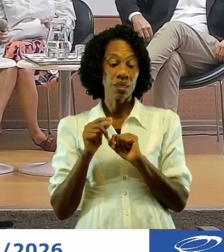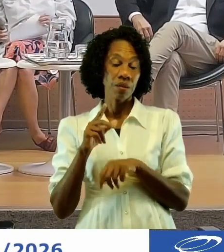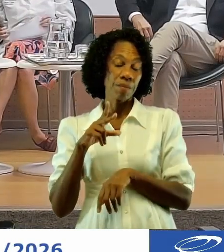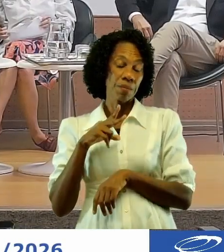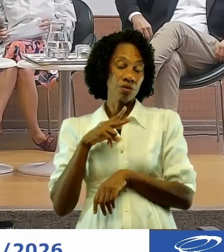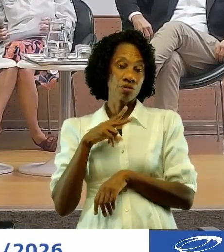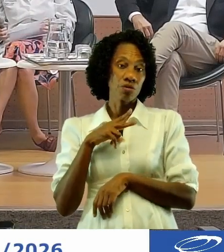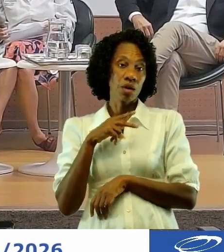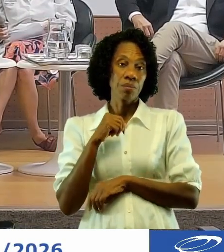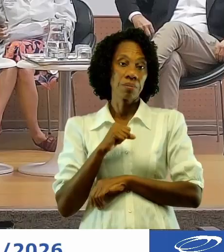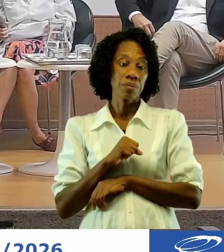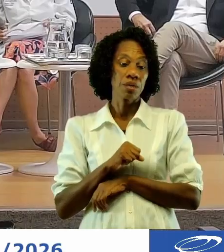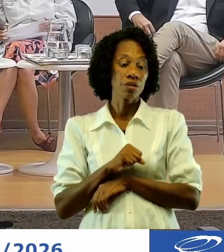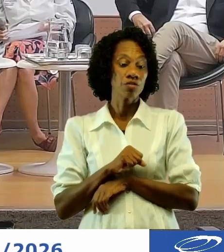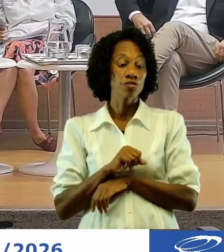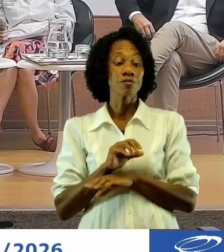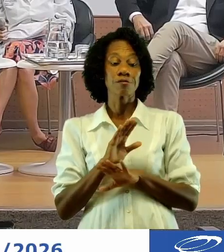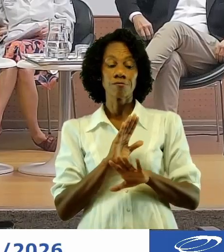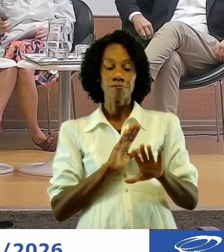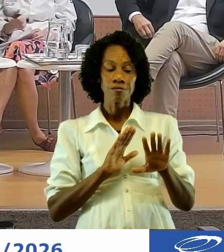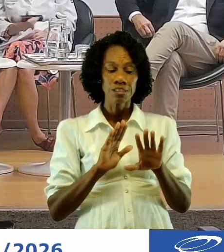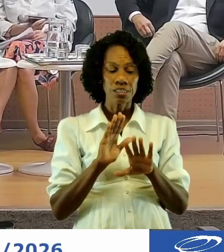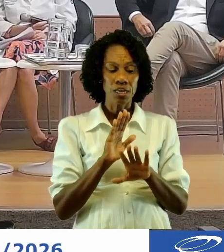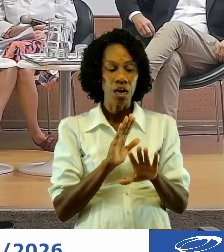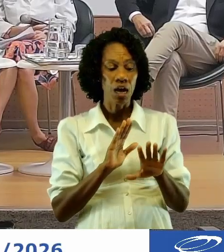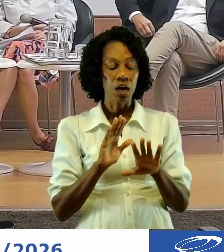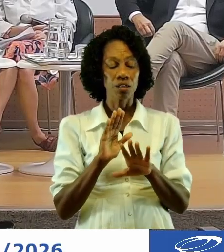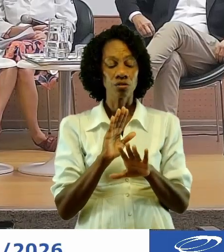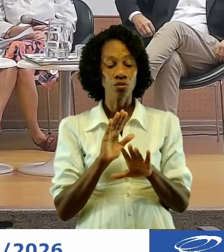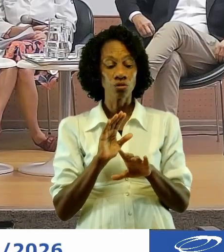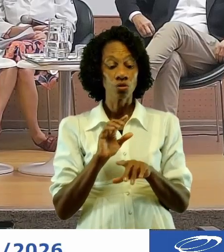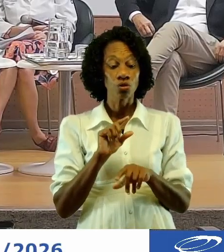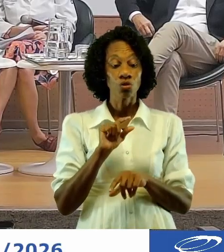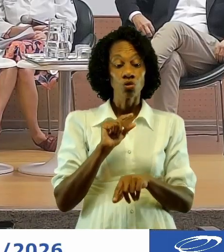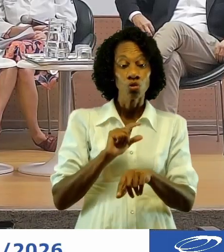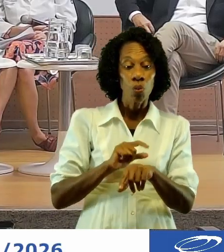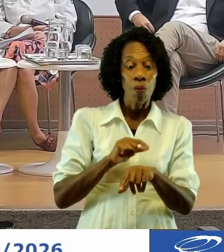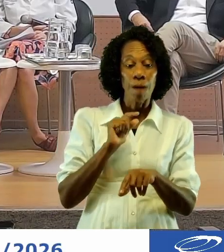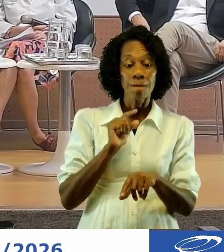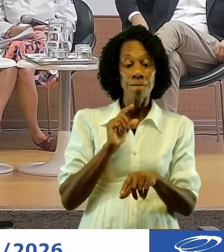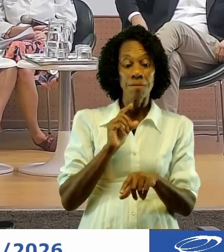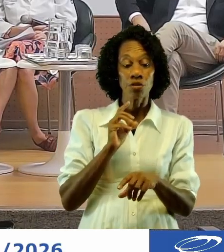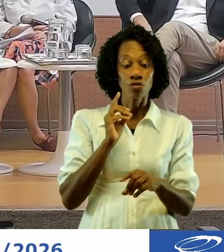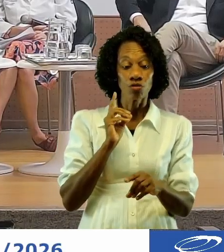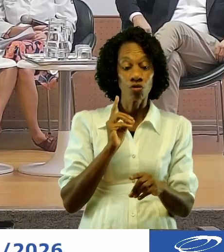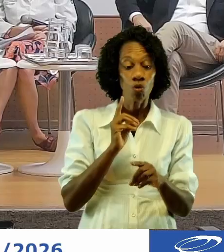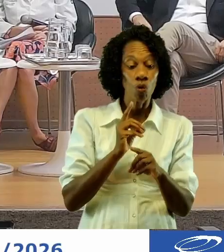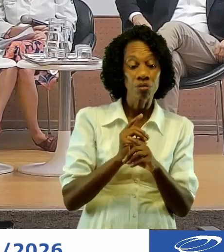particularmente cuidadoso, né, na hora de cruzar as